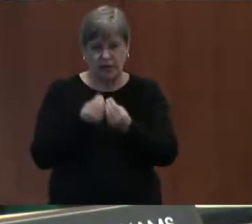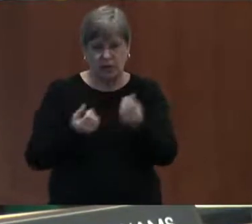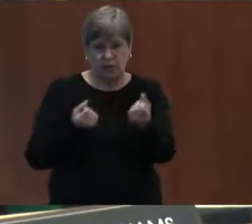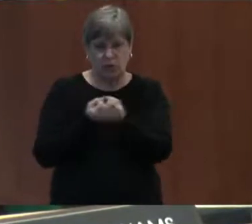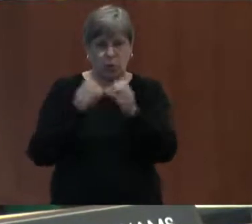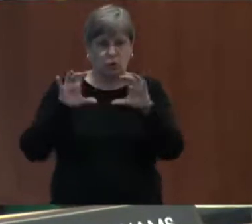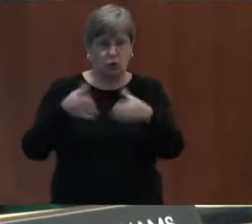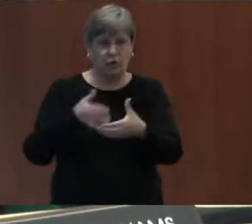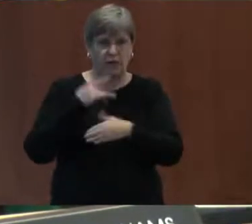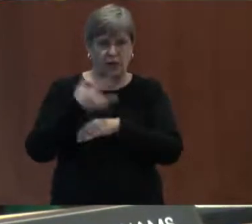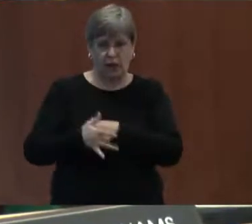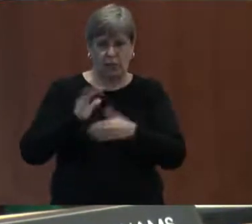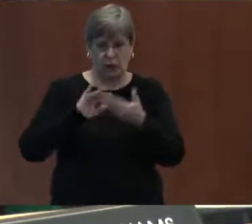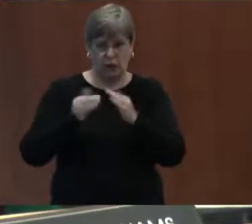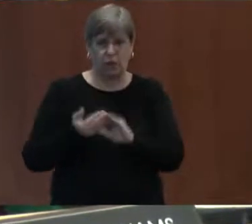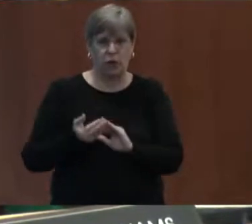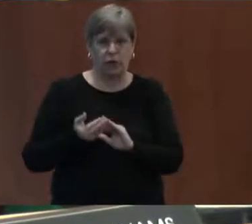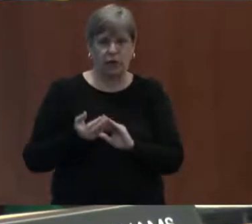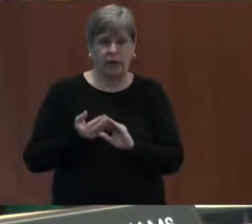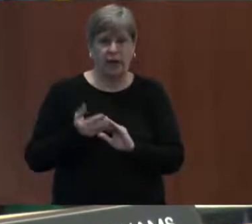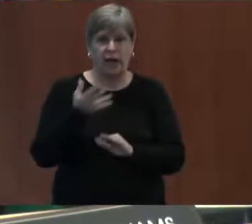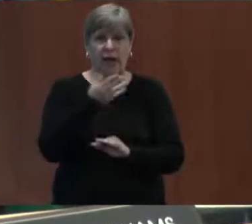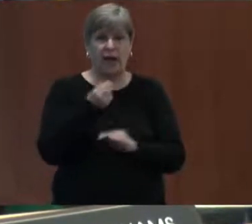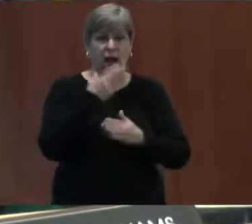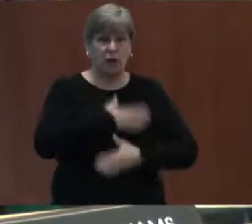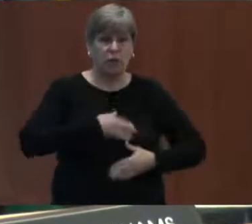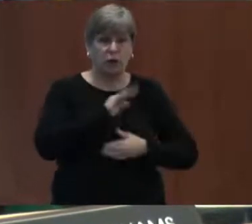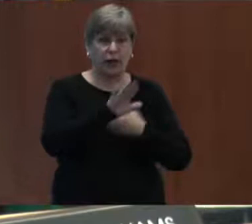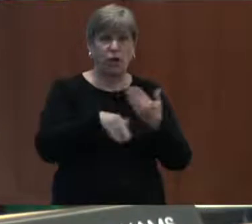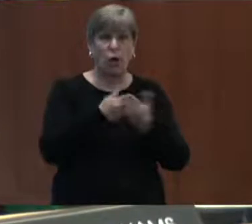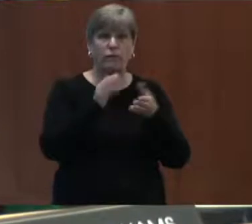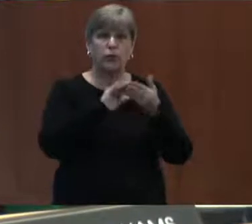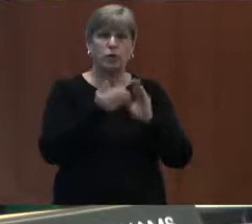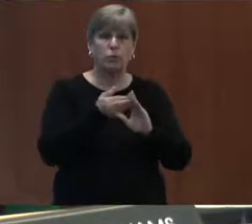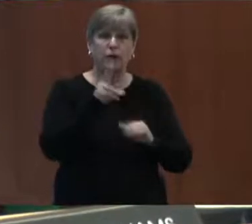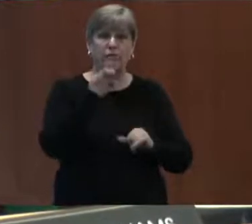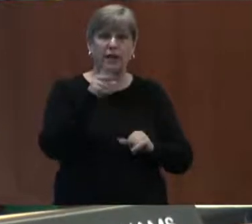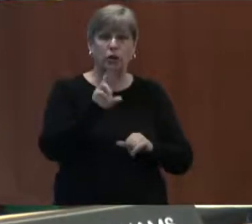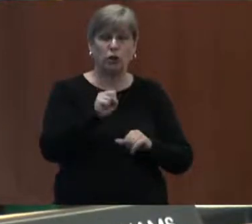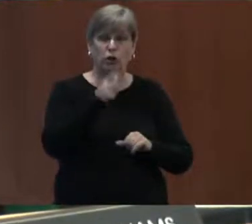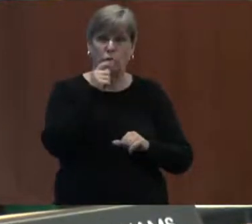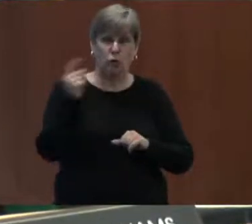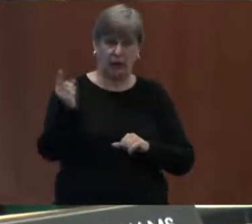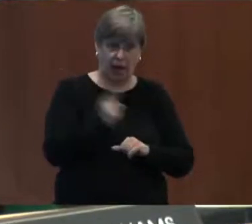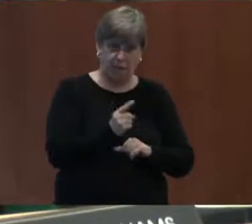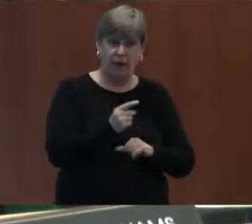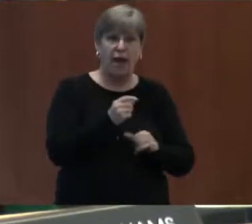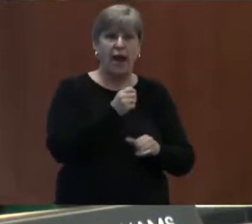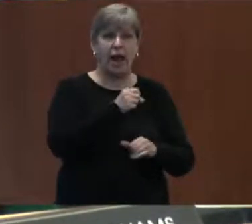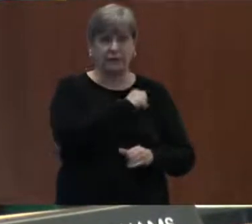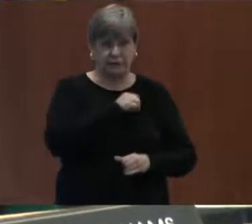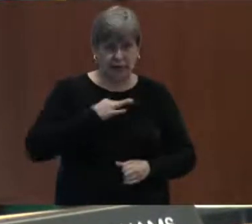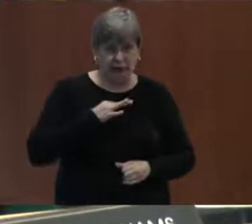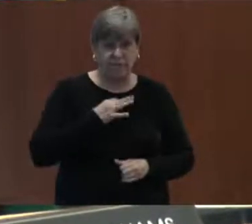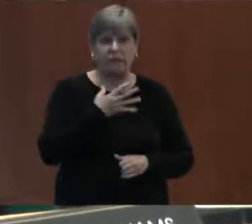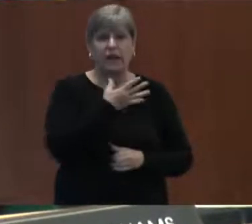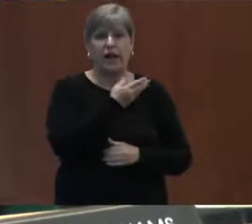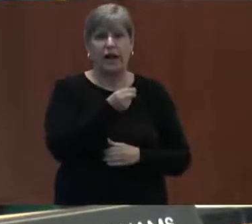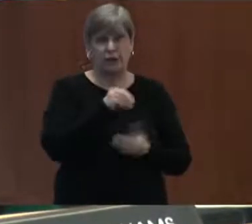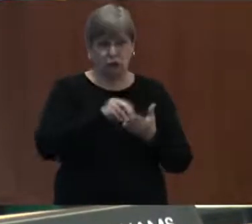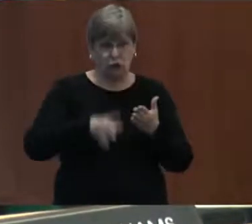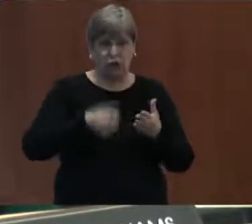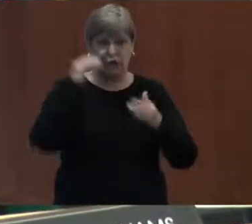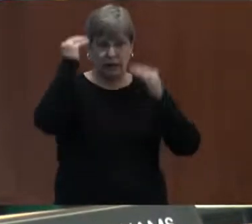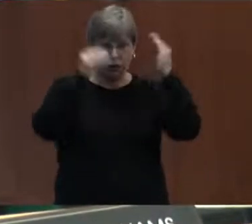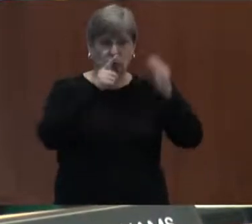support groups that are available in our community. And I appreciate all the community vendors that came out, again, as well as our staff and students